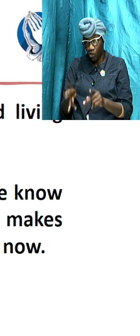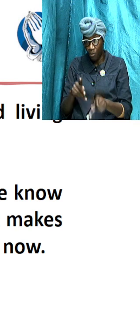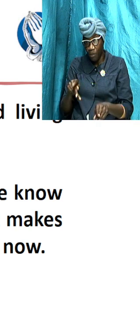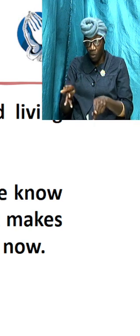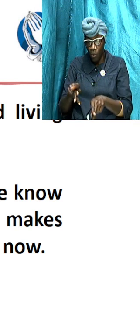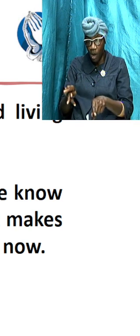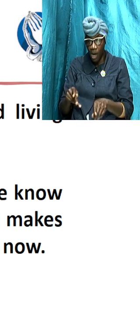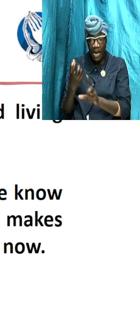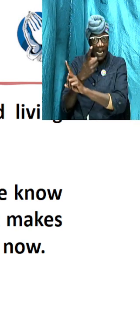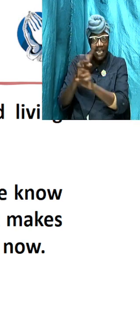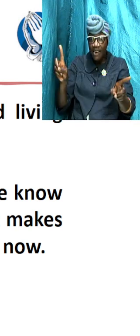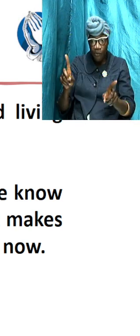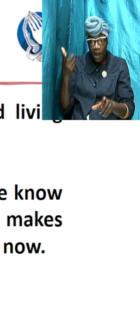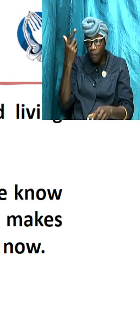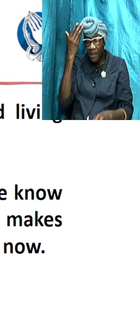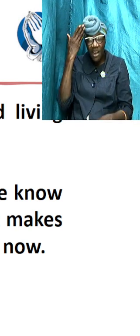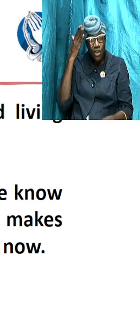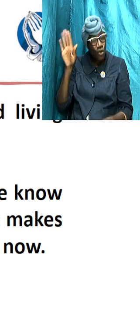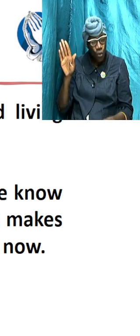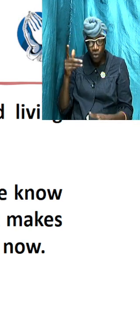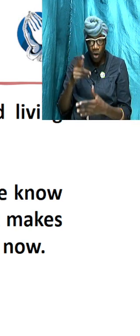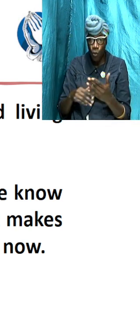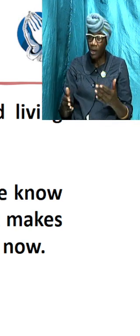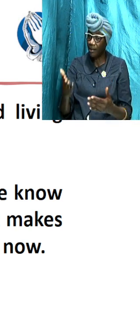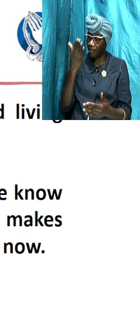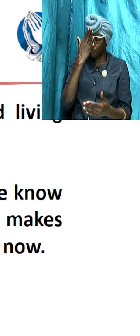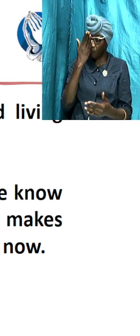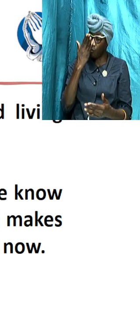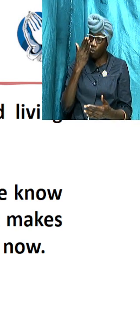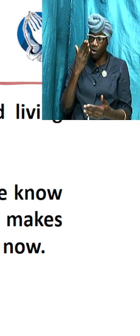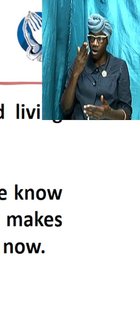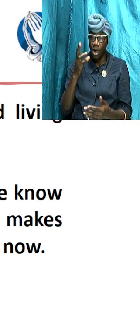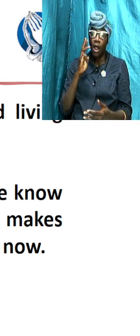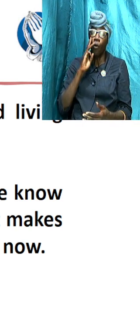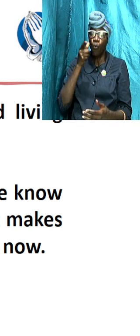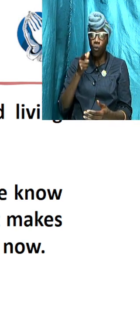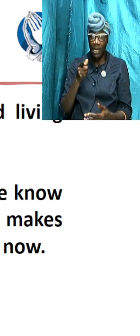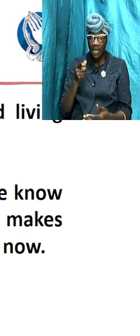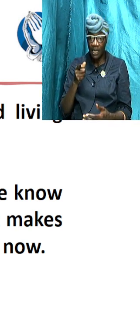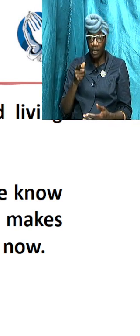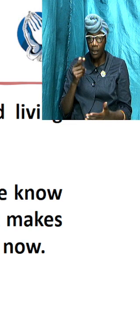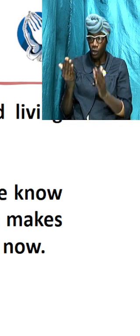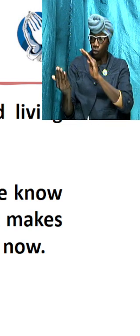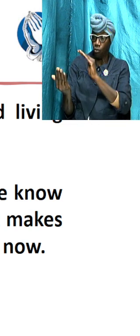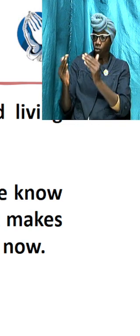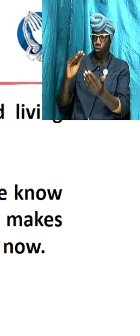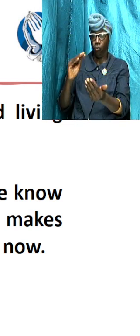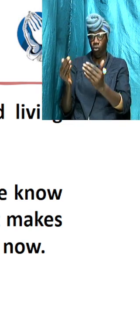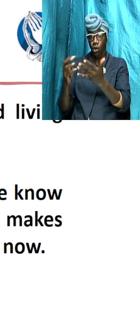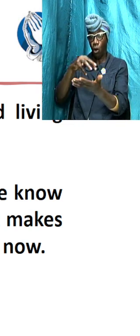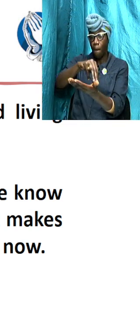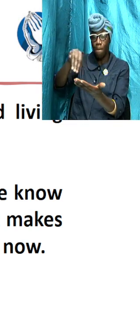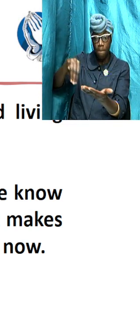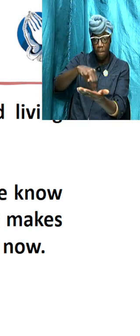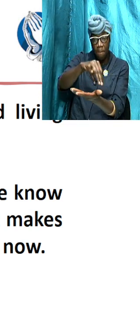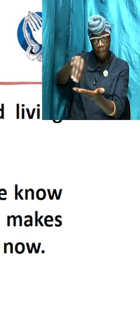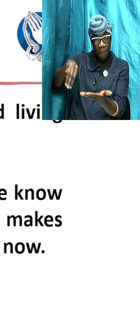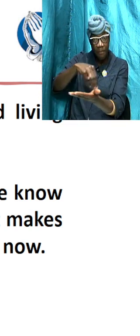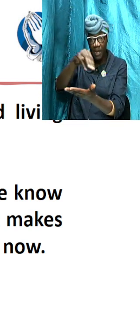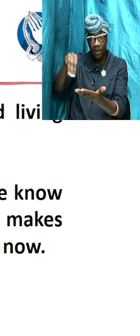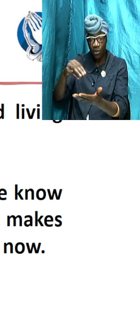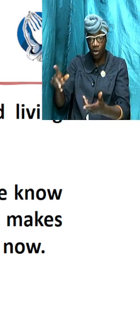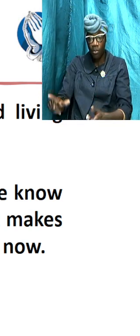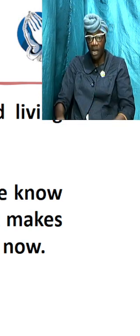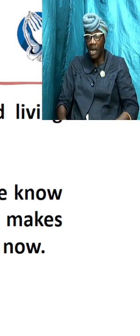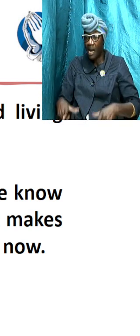them. A lot of people willing to compromise and to live on the edge, amen, and to try